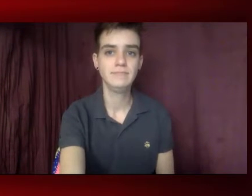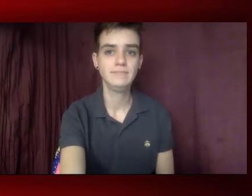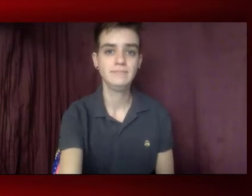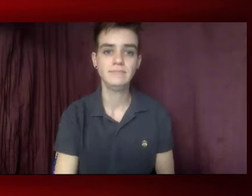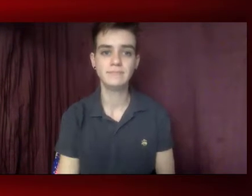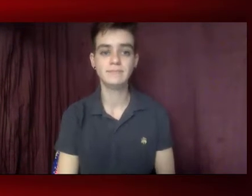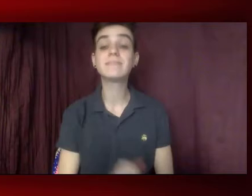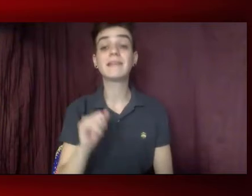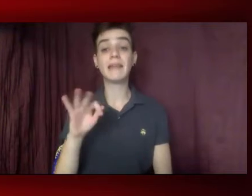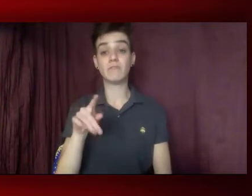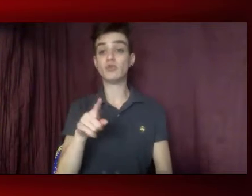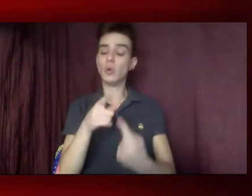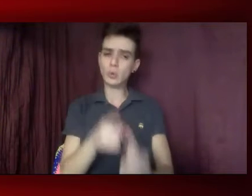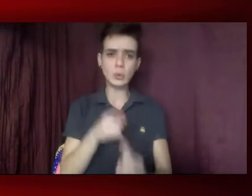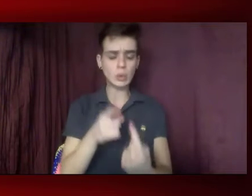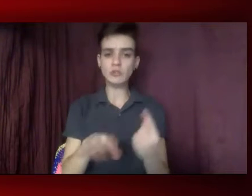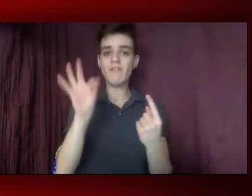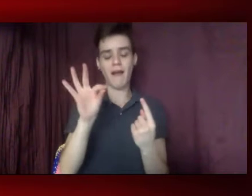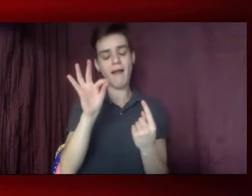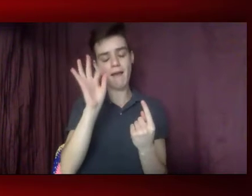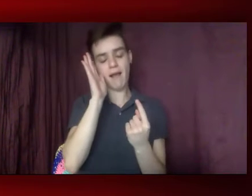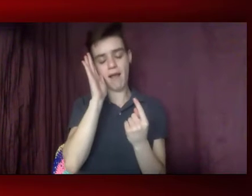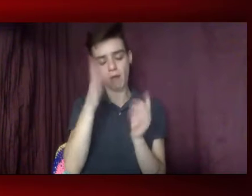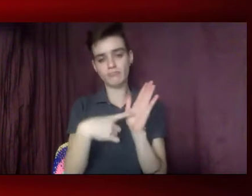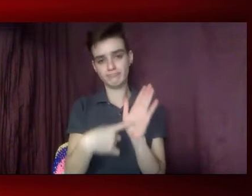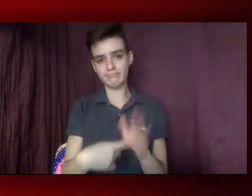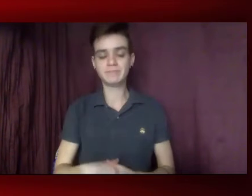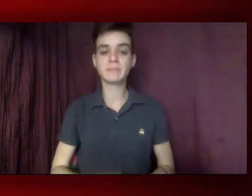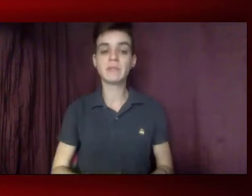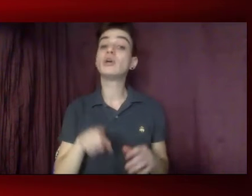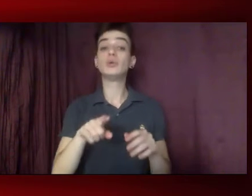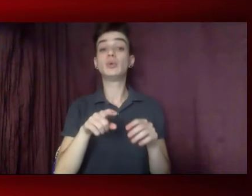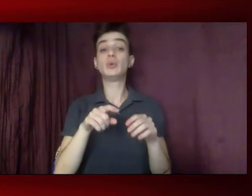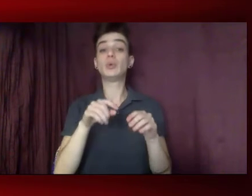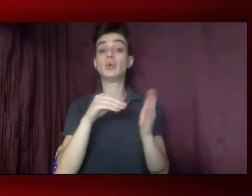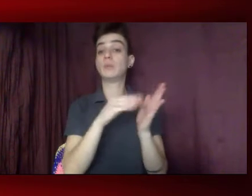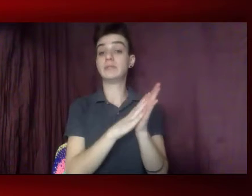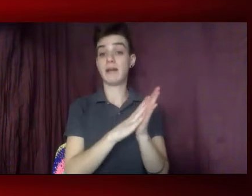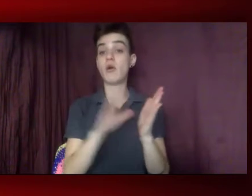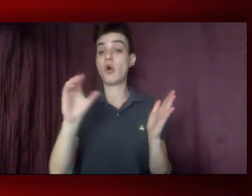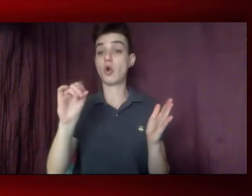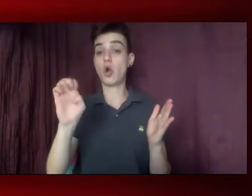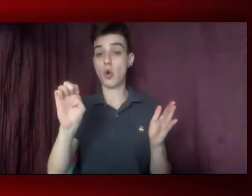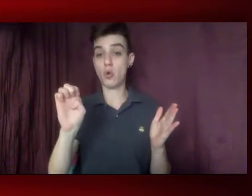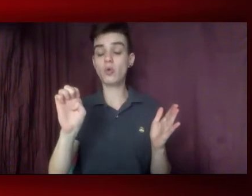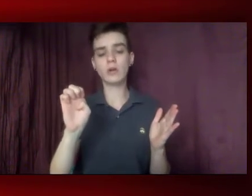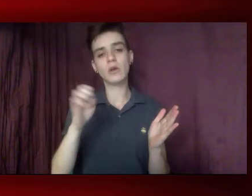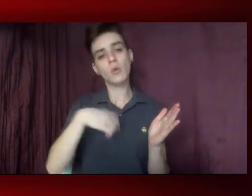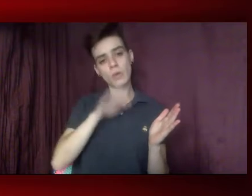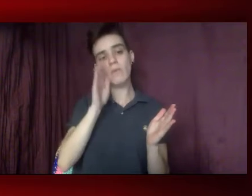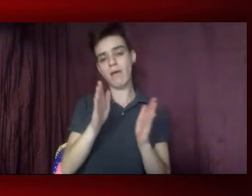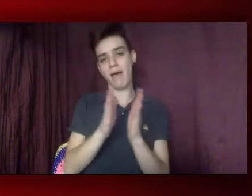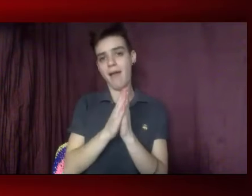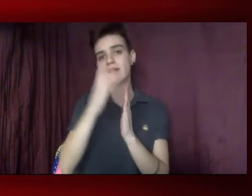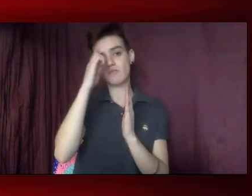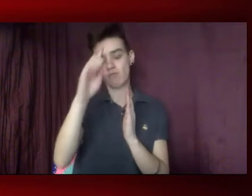an aggressive filter. You put in the code, we will ask for a mobile phone number, even though you can